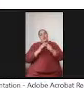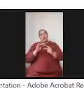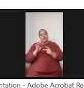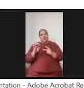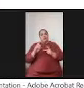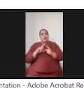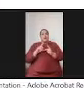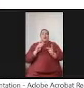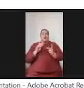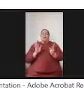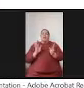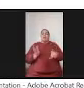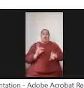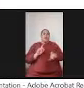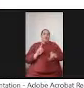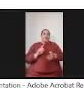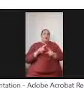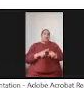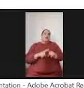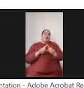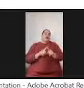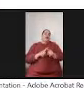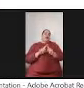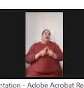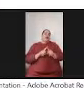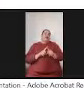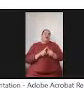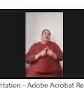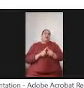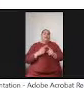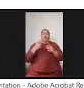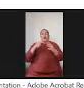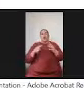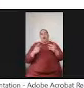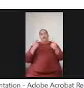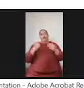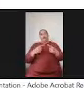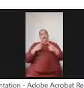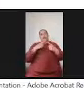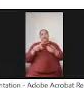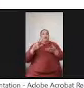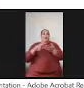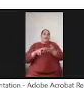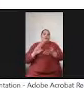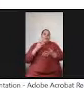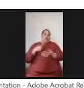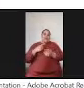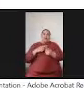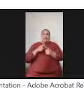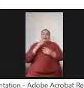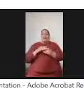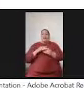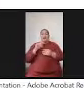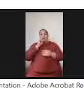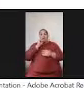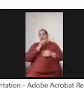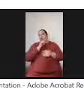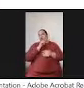is dependent on a audited financial statement being approved. However, as at the end of the quarter, not all